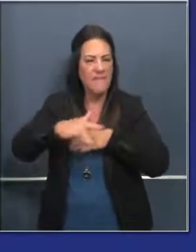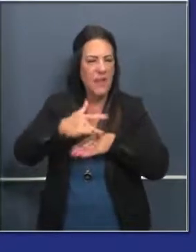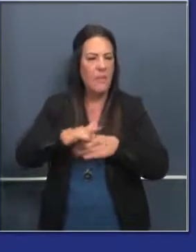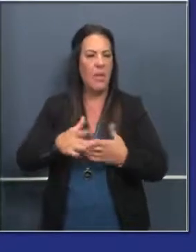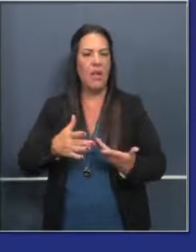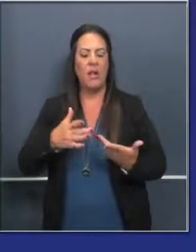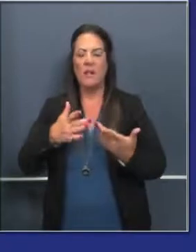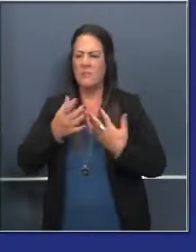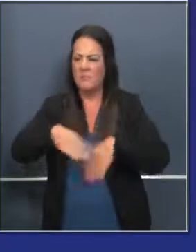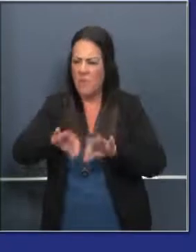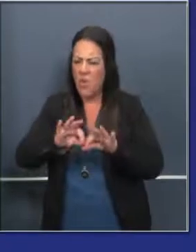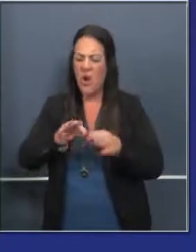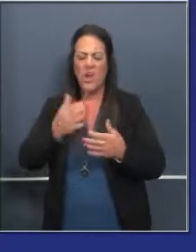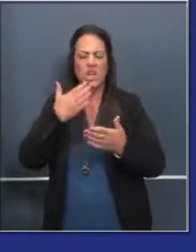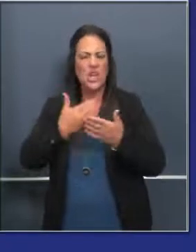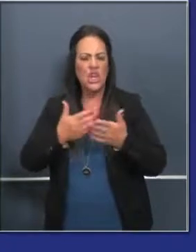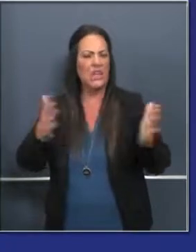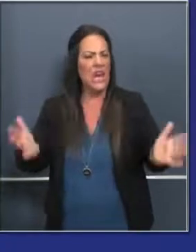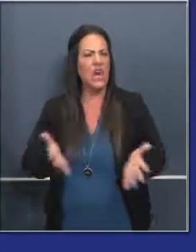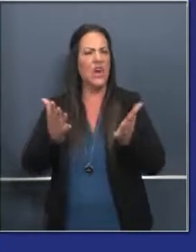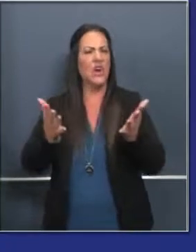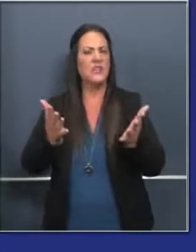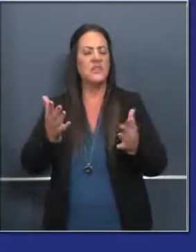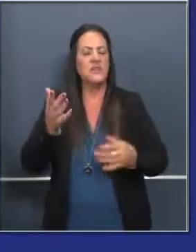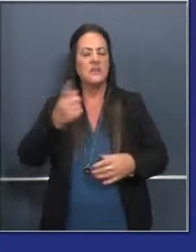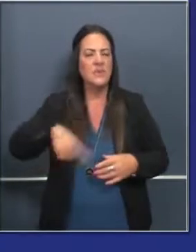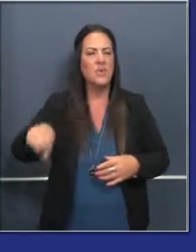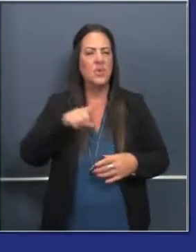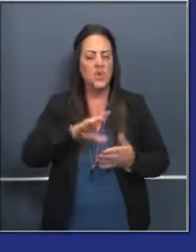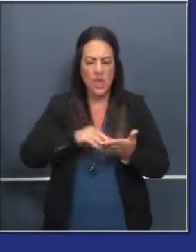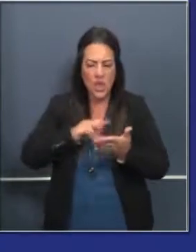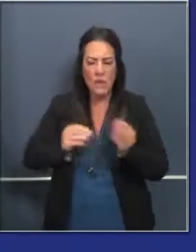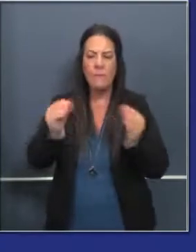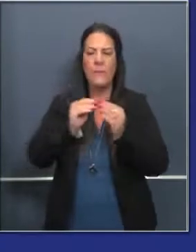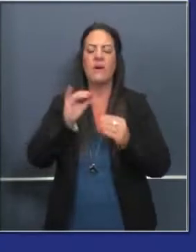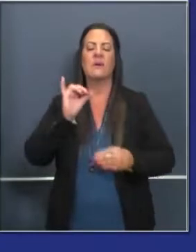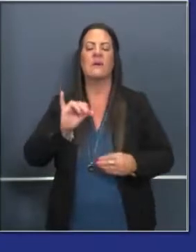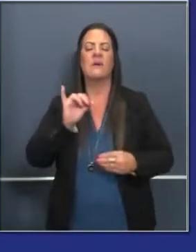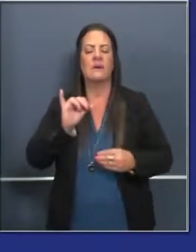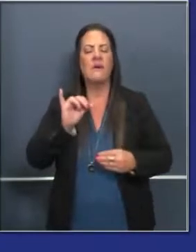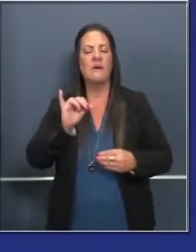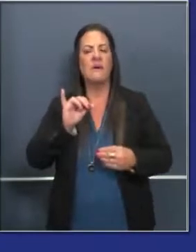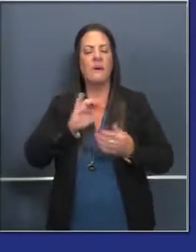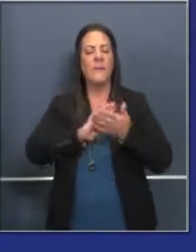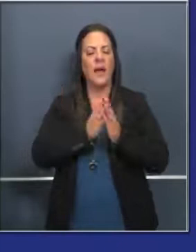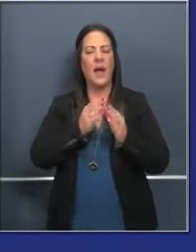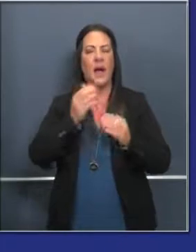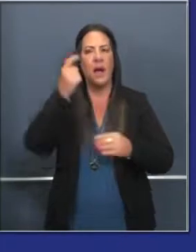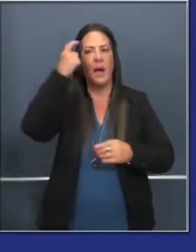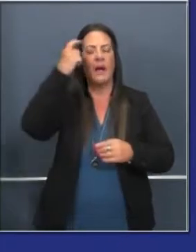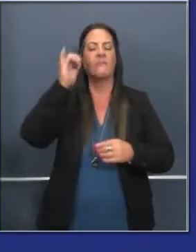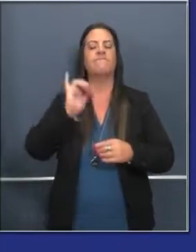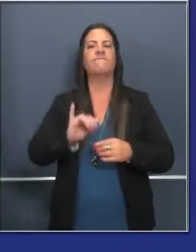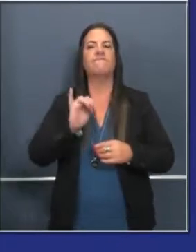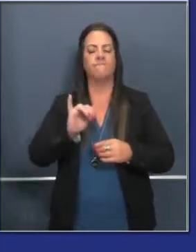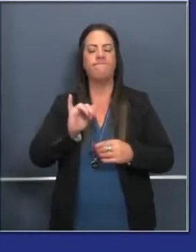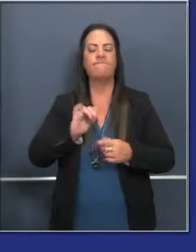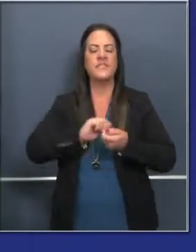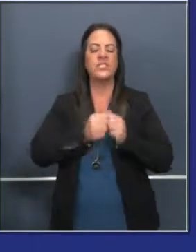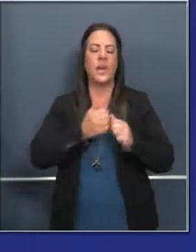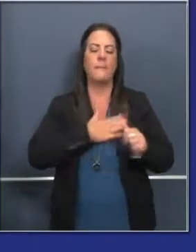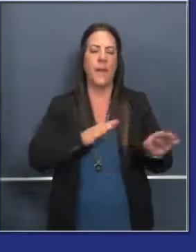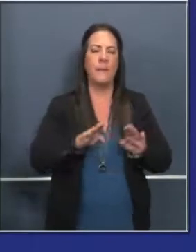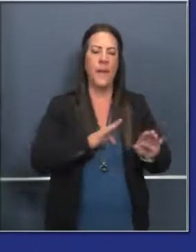more meaningful. We want it to promote a different outcome by promoting a different consciousness and ultimately promoting a different